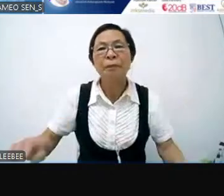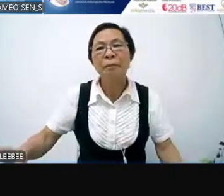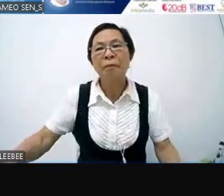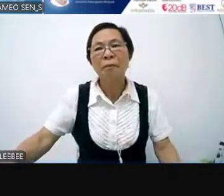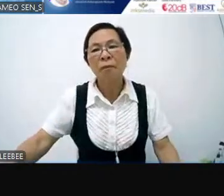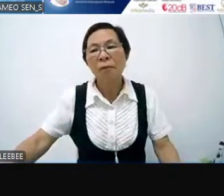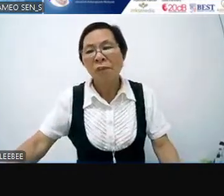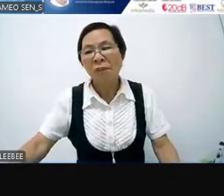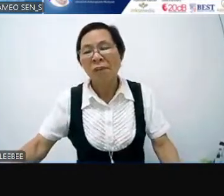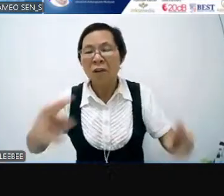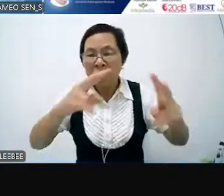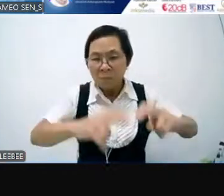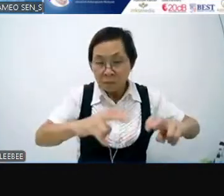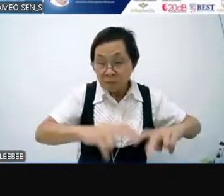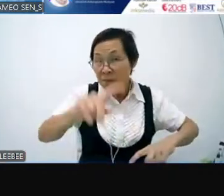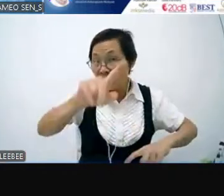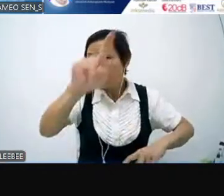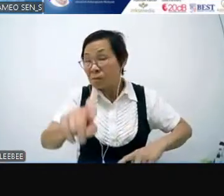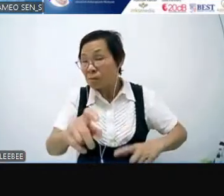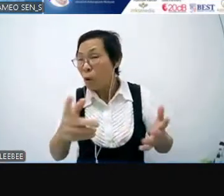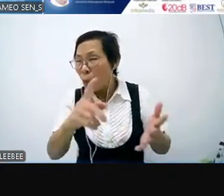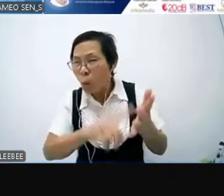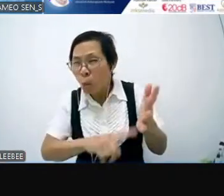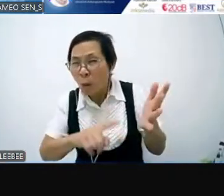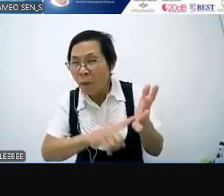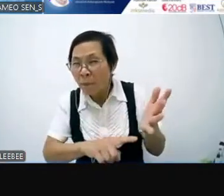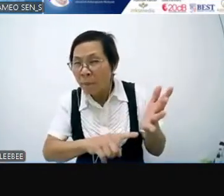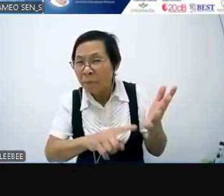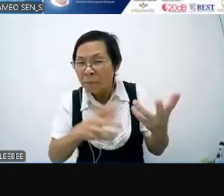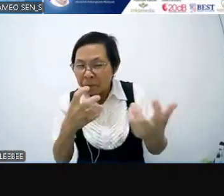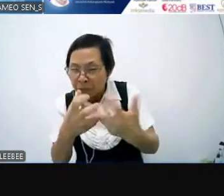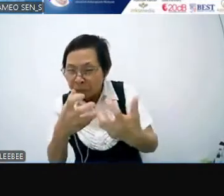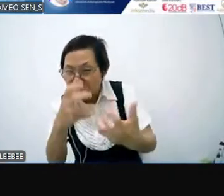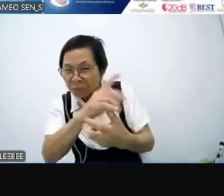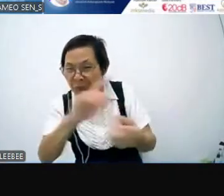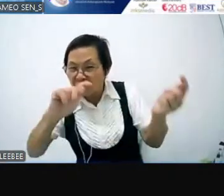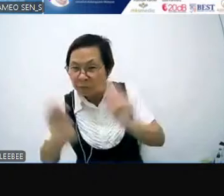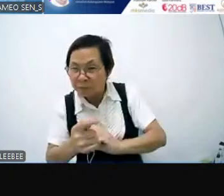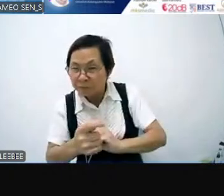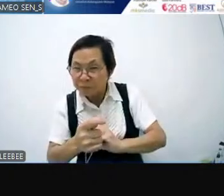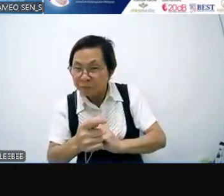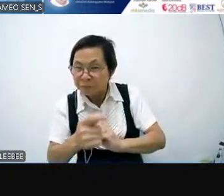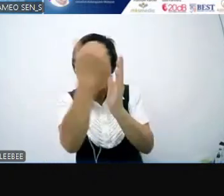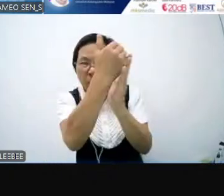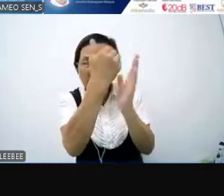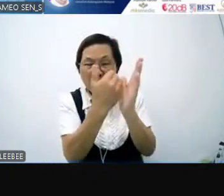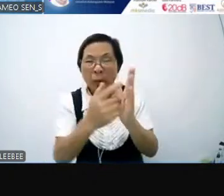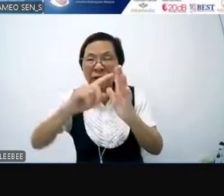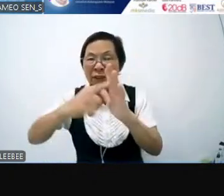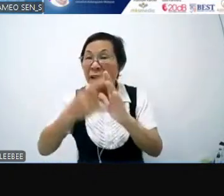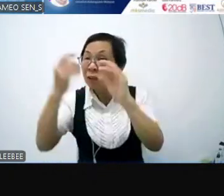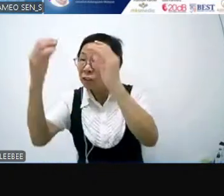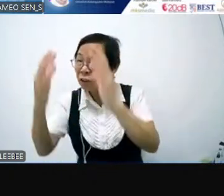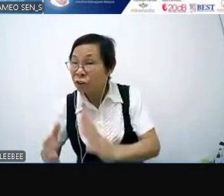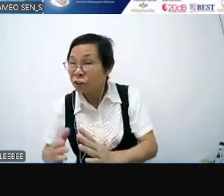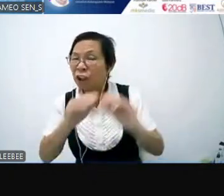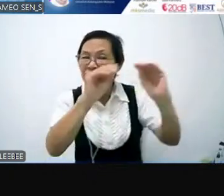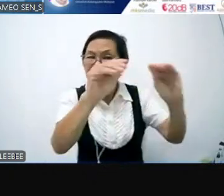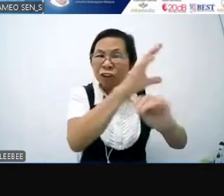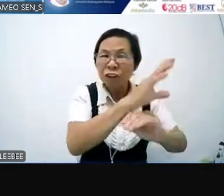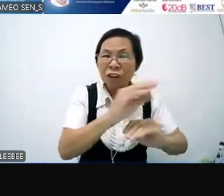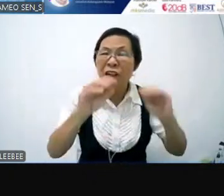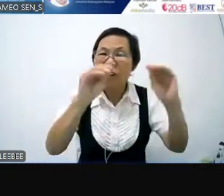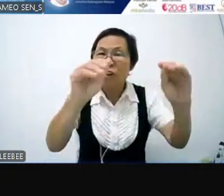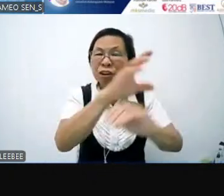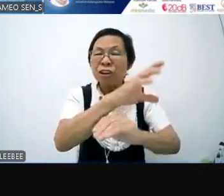Research question: what are the accommodations and modification practices implemented by teachers in teaching and learning at school